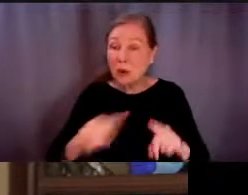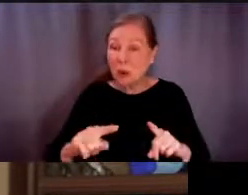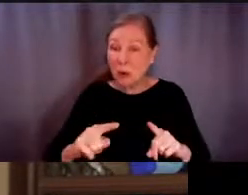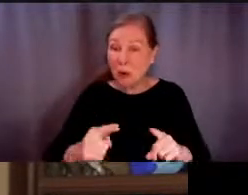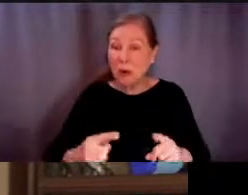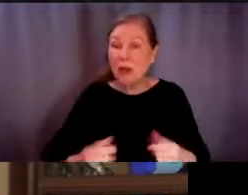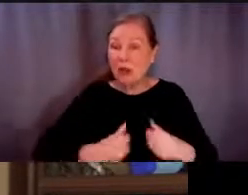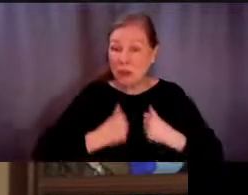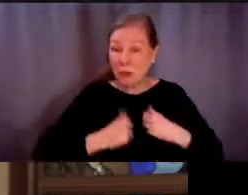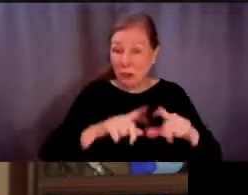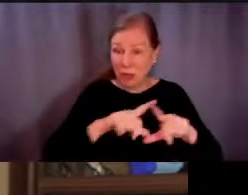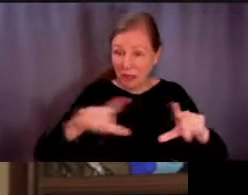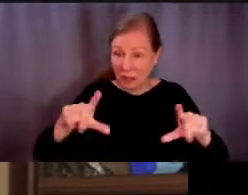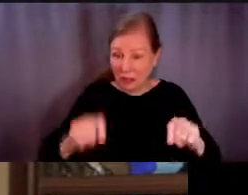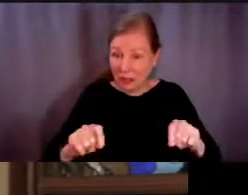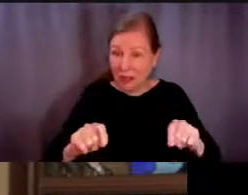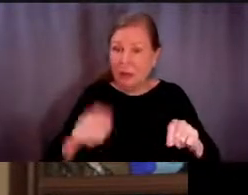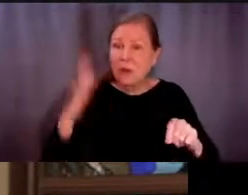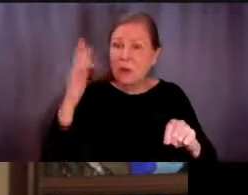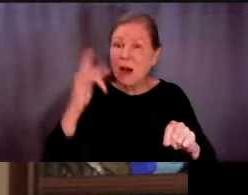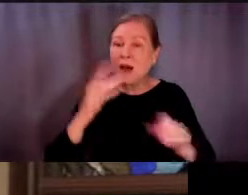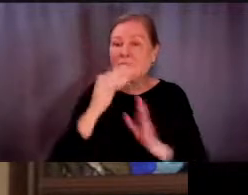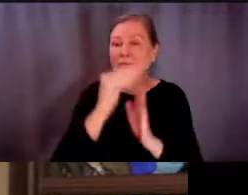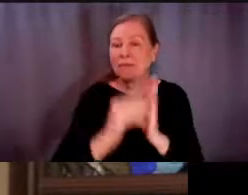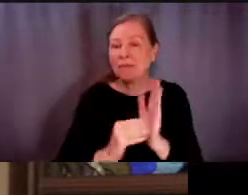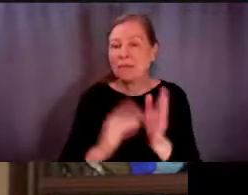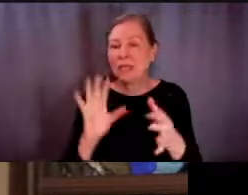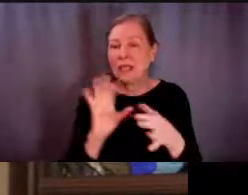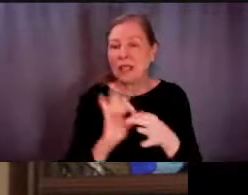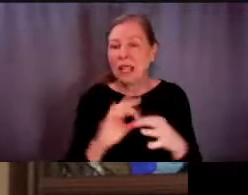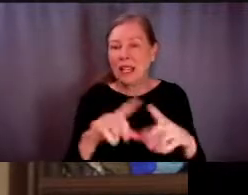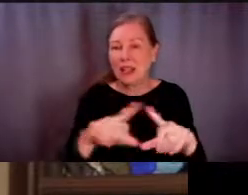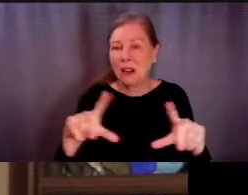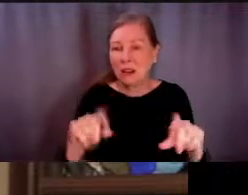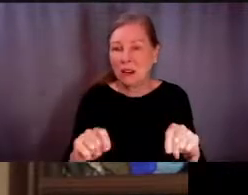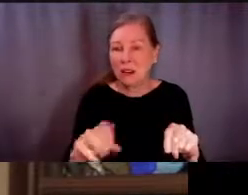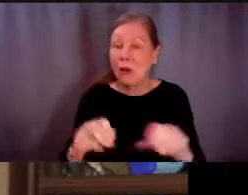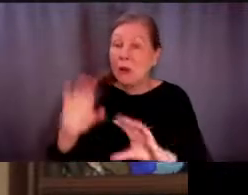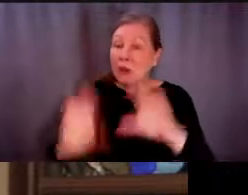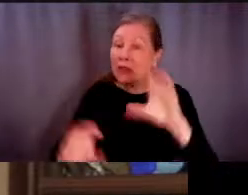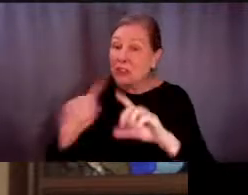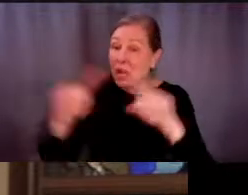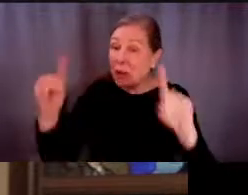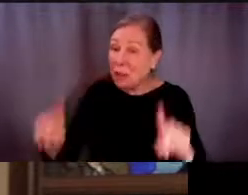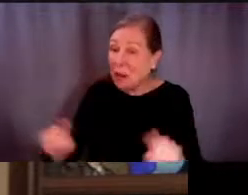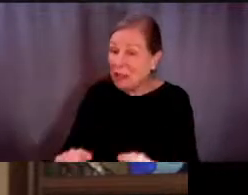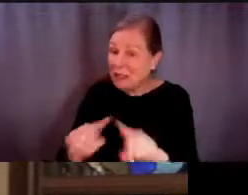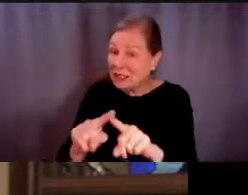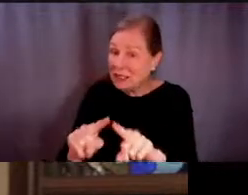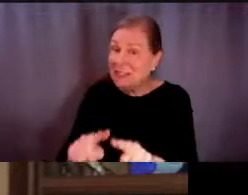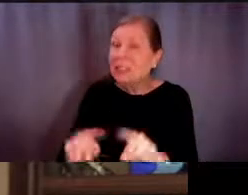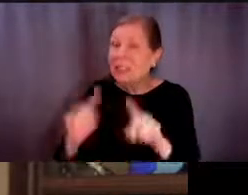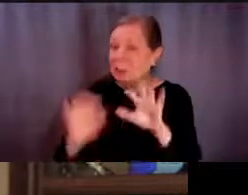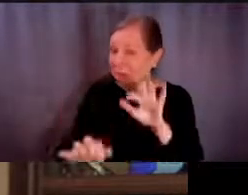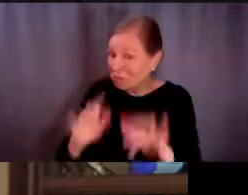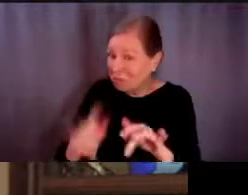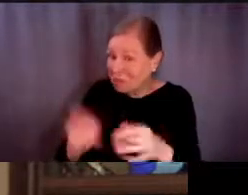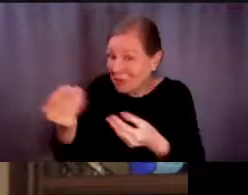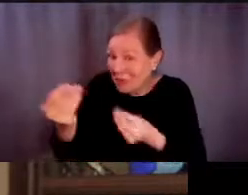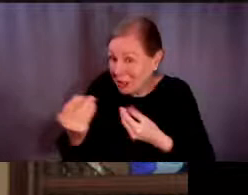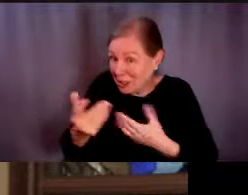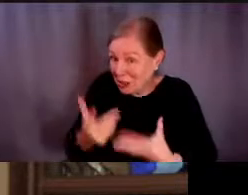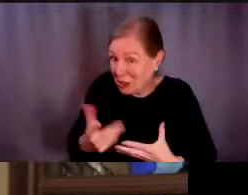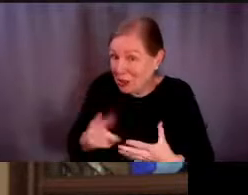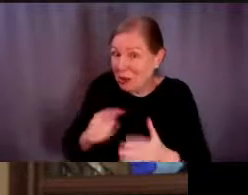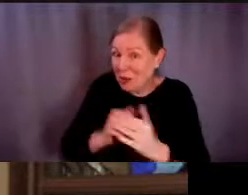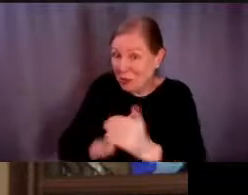stjohnanchorage.org/connectcard, or comment in the chat to let us know you're worshiping with us today. Without doing one of these two things, we don't know who's joining